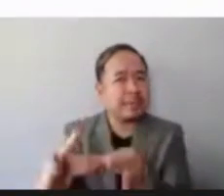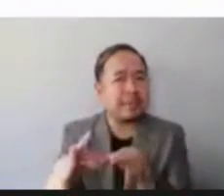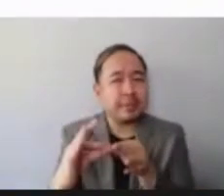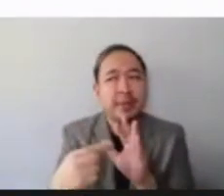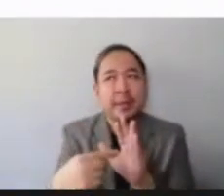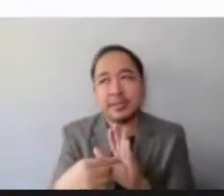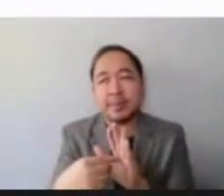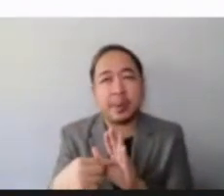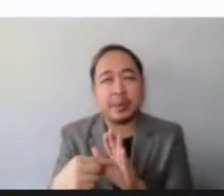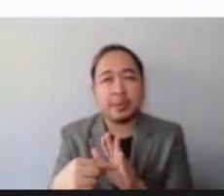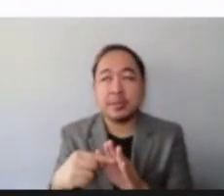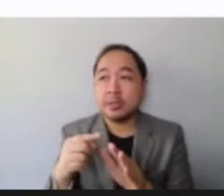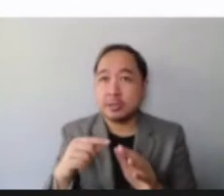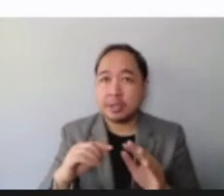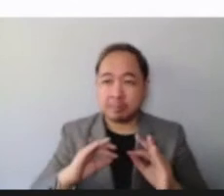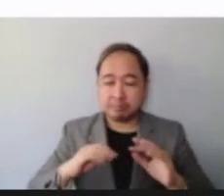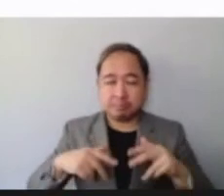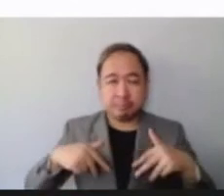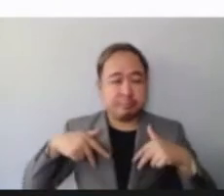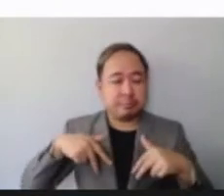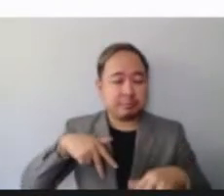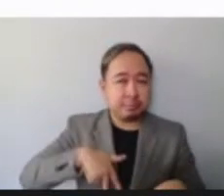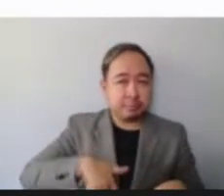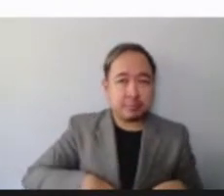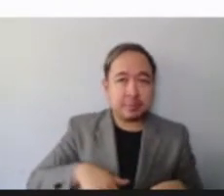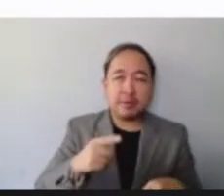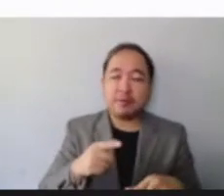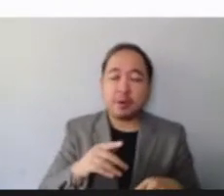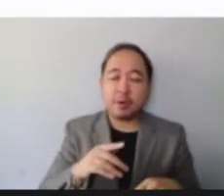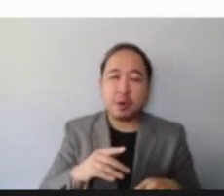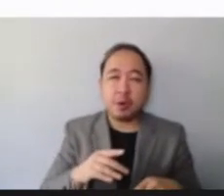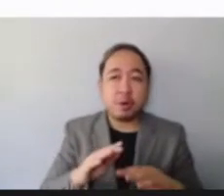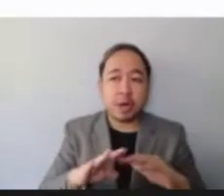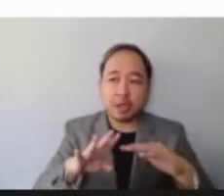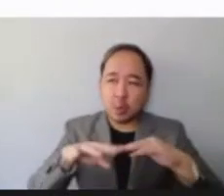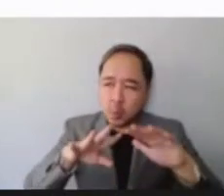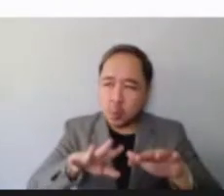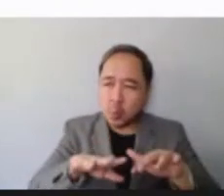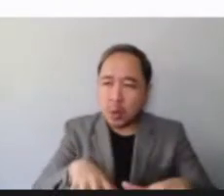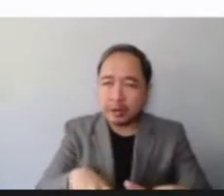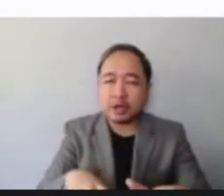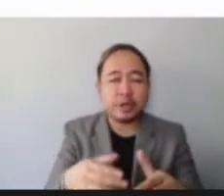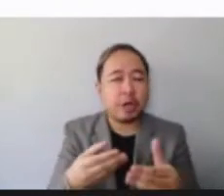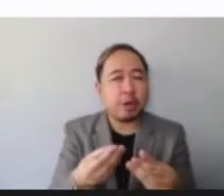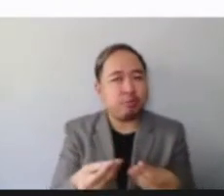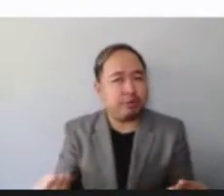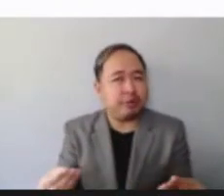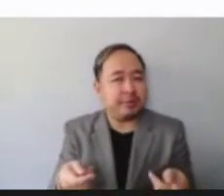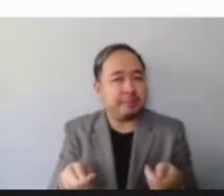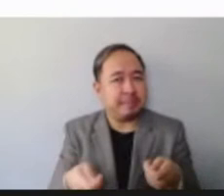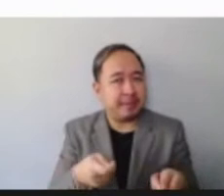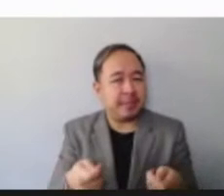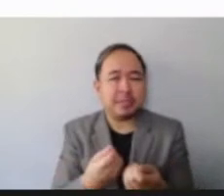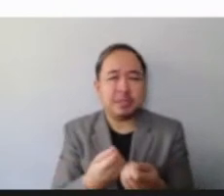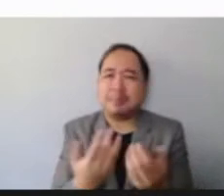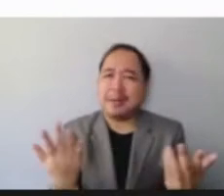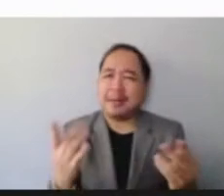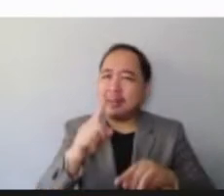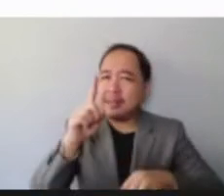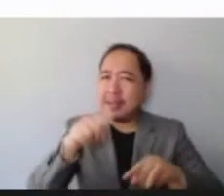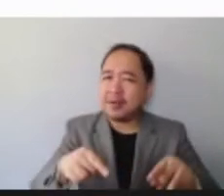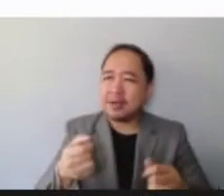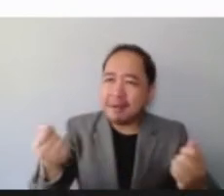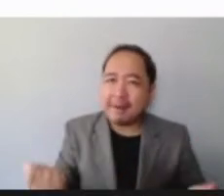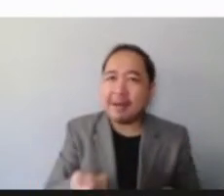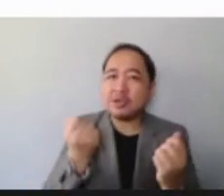coordinating commission and state boards for Water Resources management so all in all many bold initiatives that we see whether